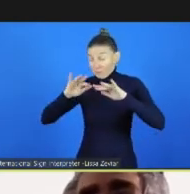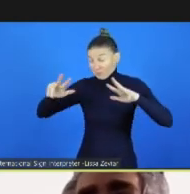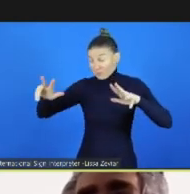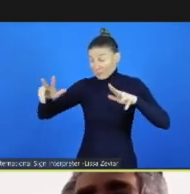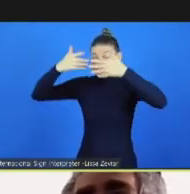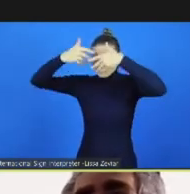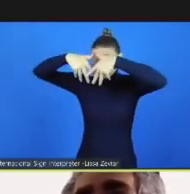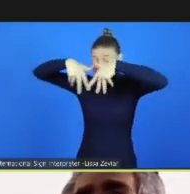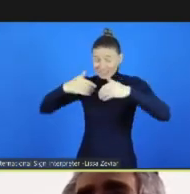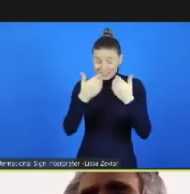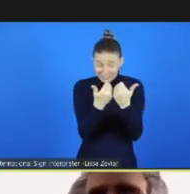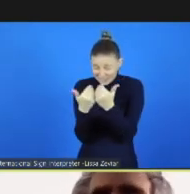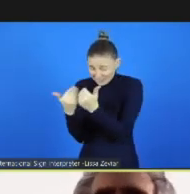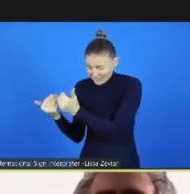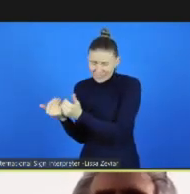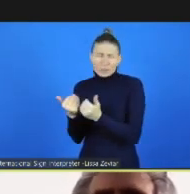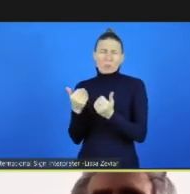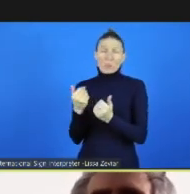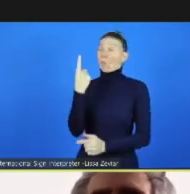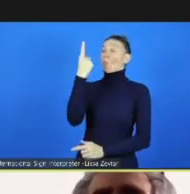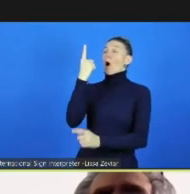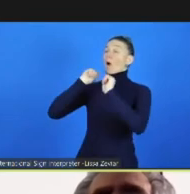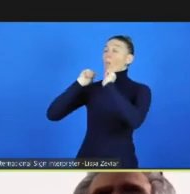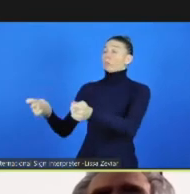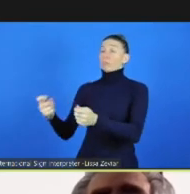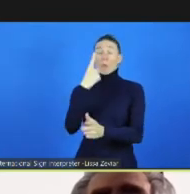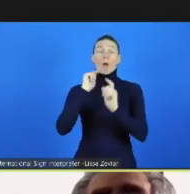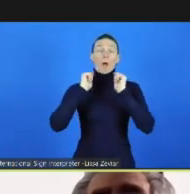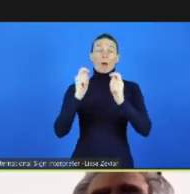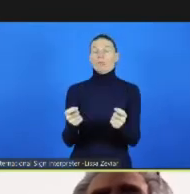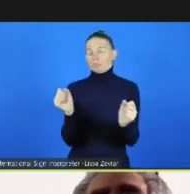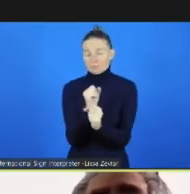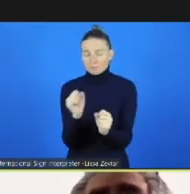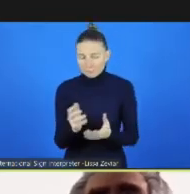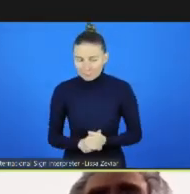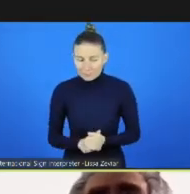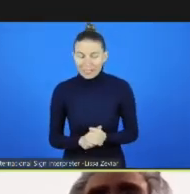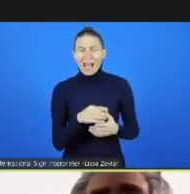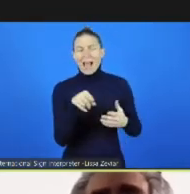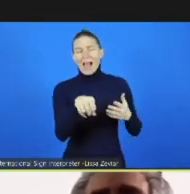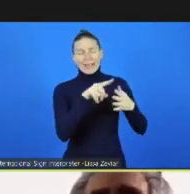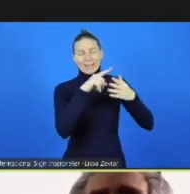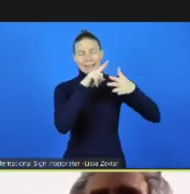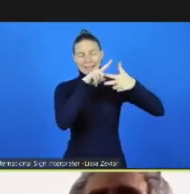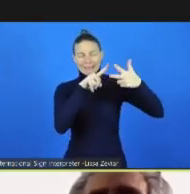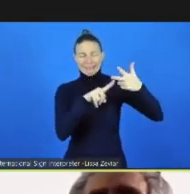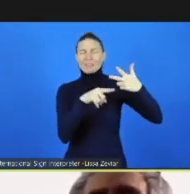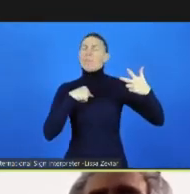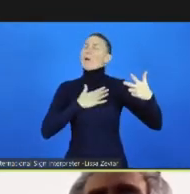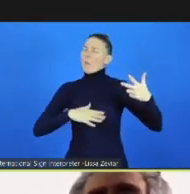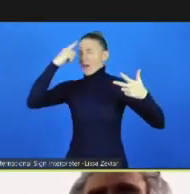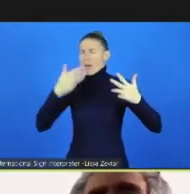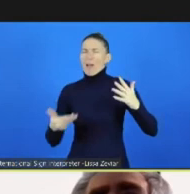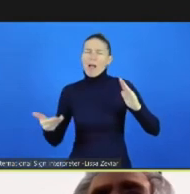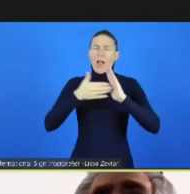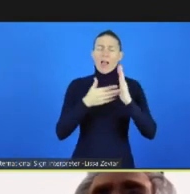complexity. And I just wanted to, it's not on this list, but connectivity we gradually have taken for